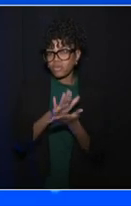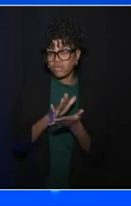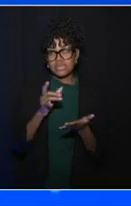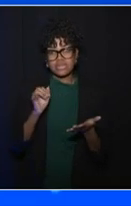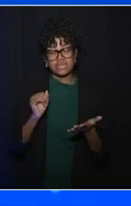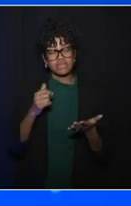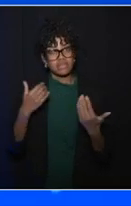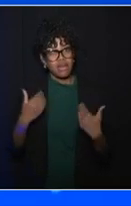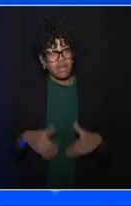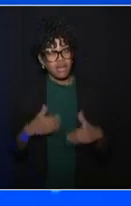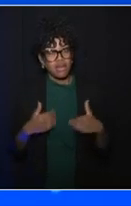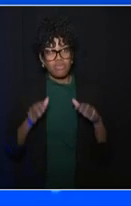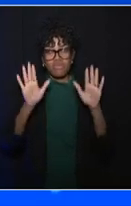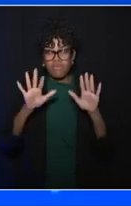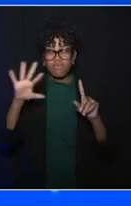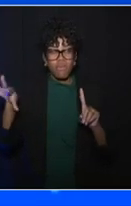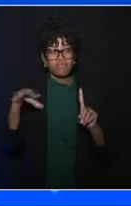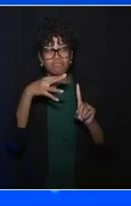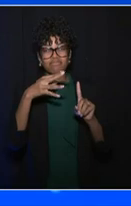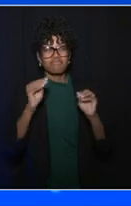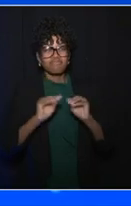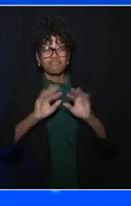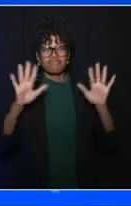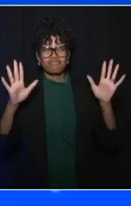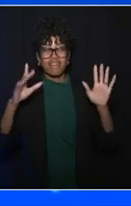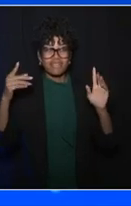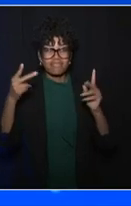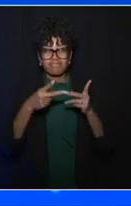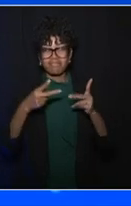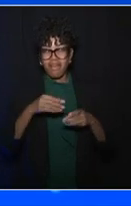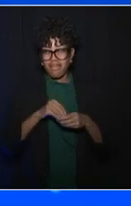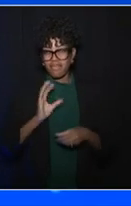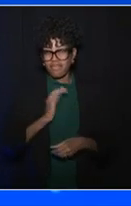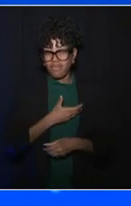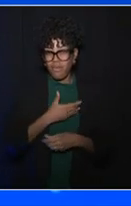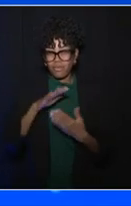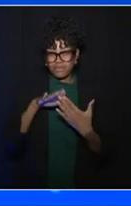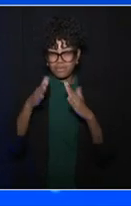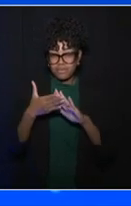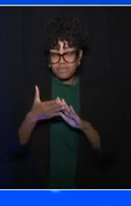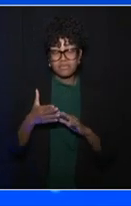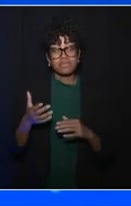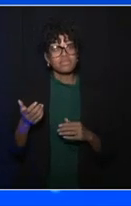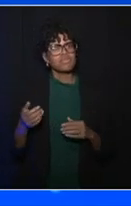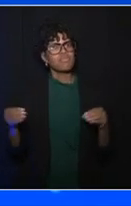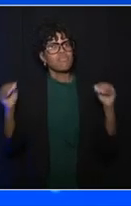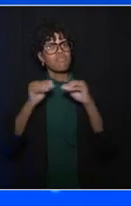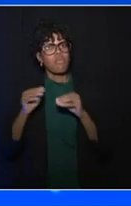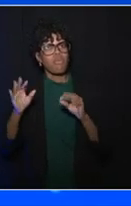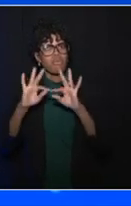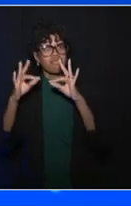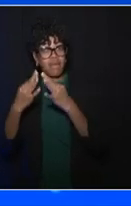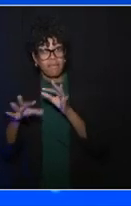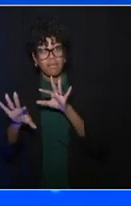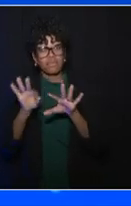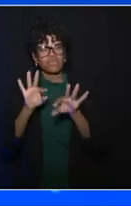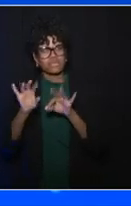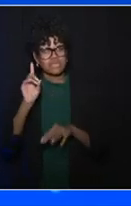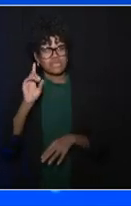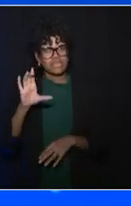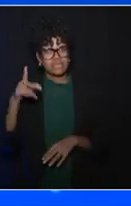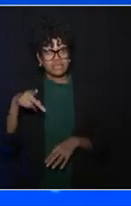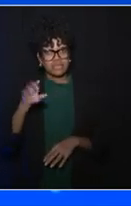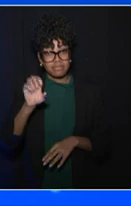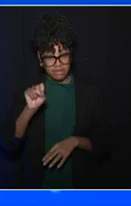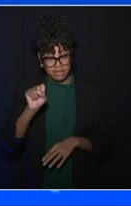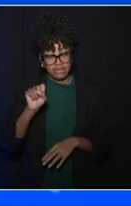city, and it's true. More families are choosing DC public schools. More families came back